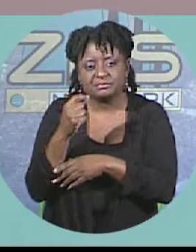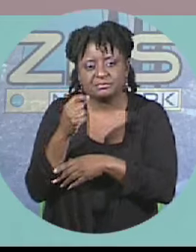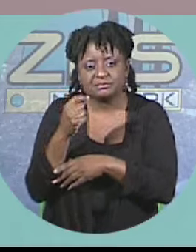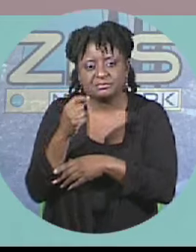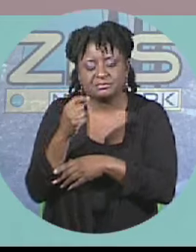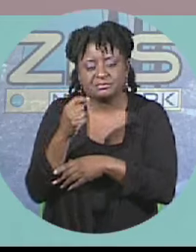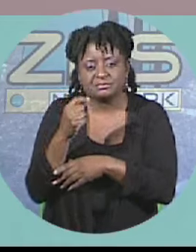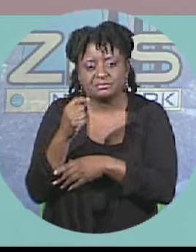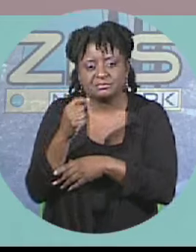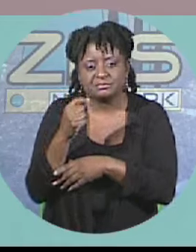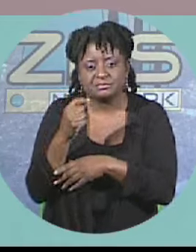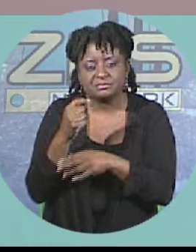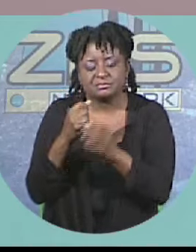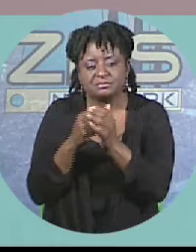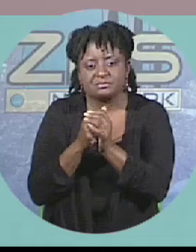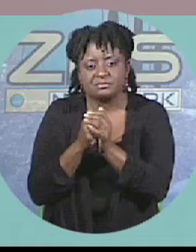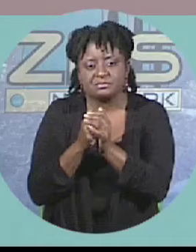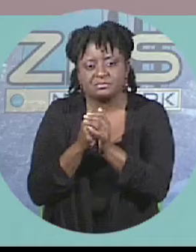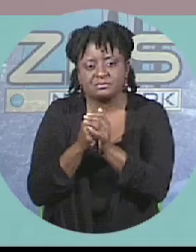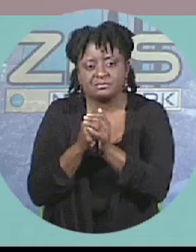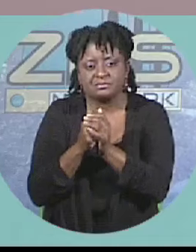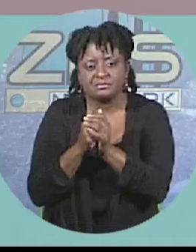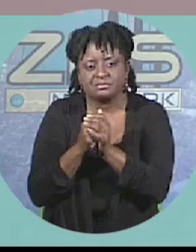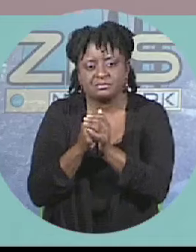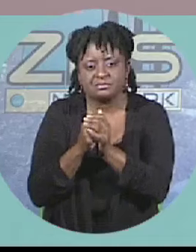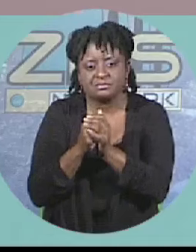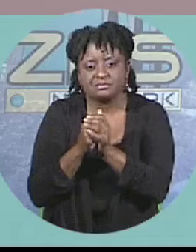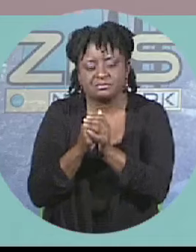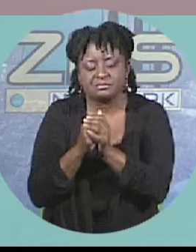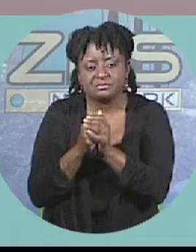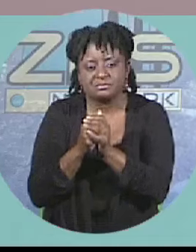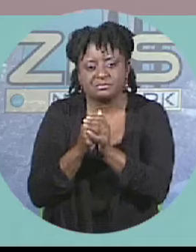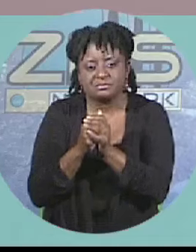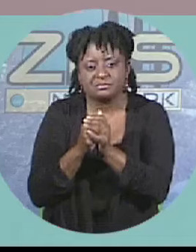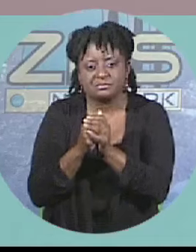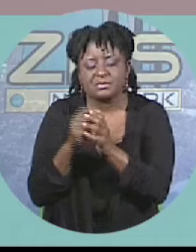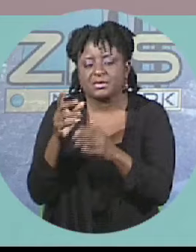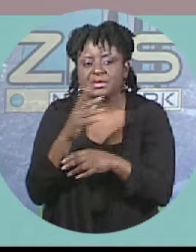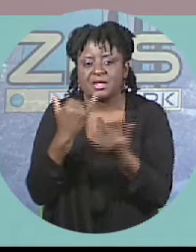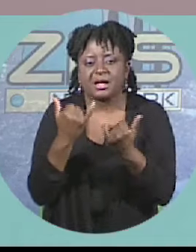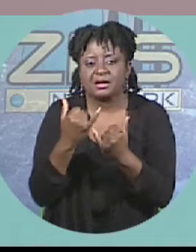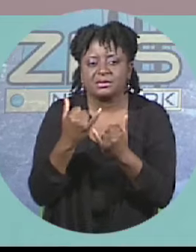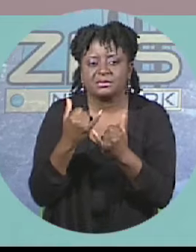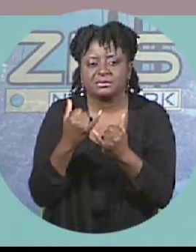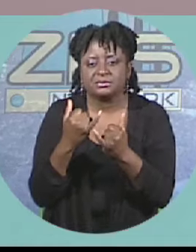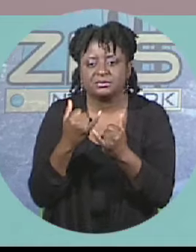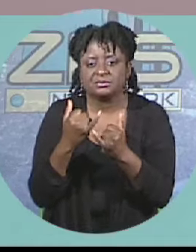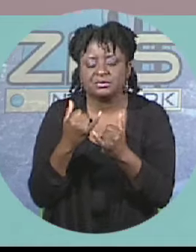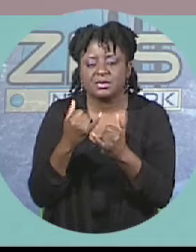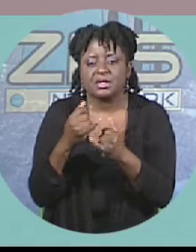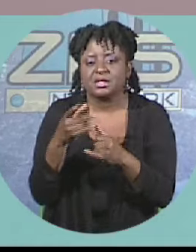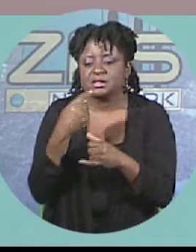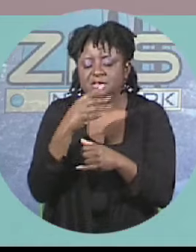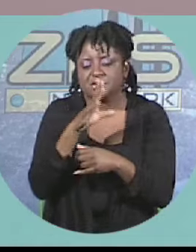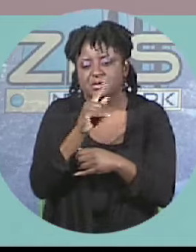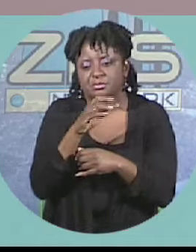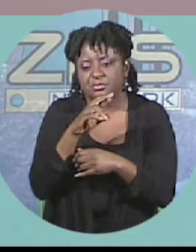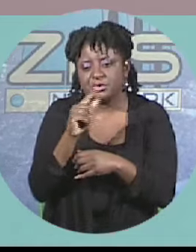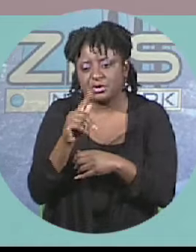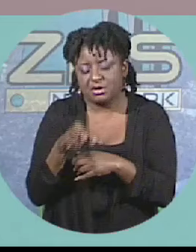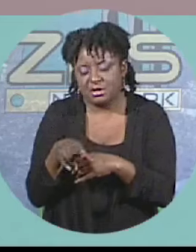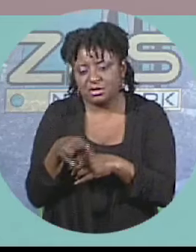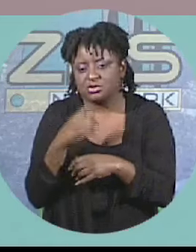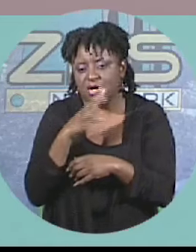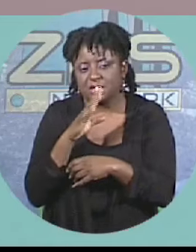big in both. And he paid the treasury. We were like, we paid the difference and we paid the fine. Because it was difficult